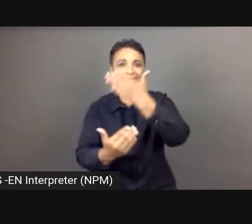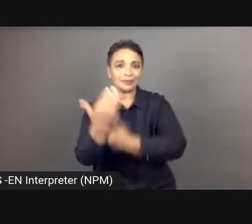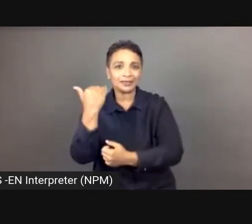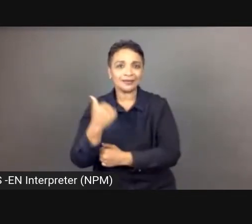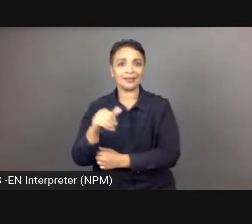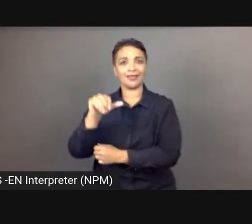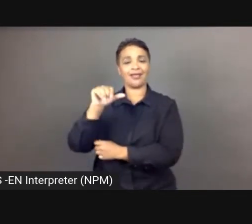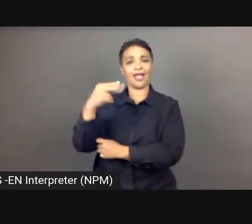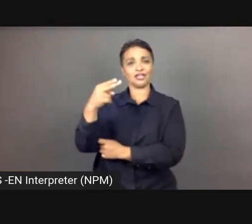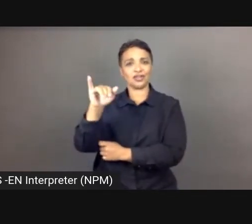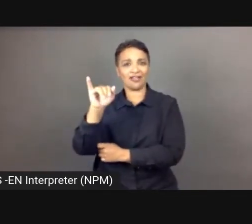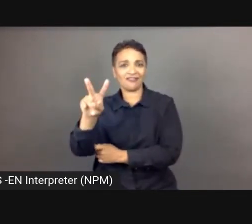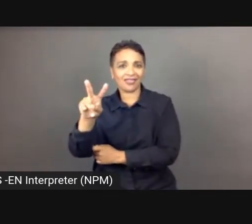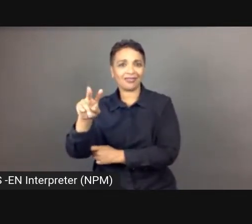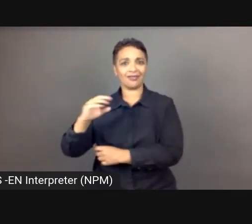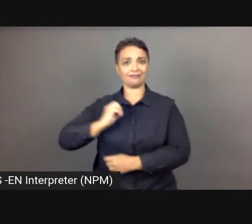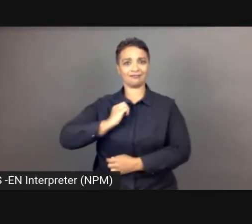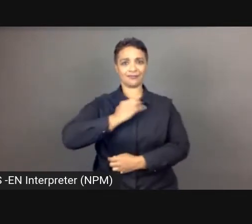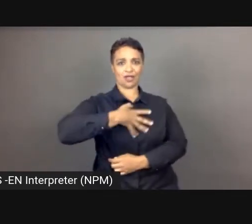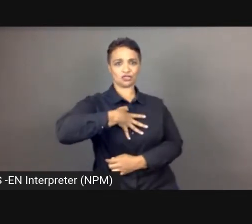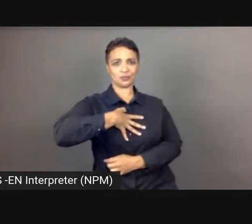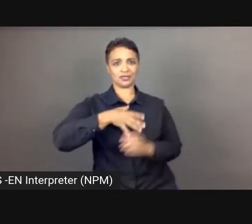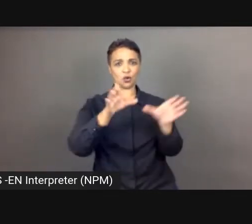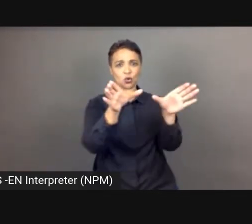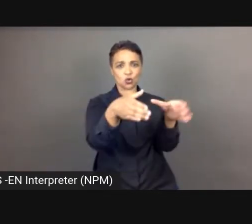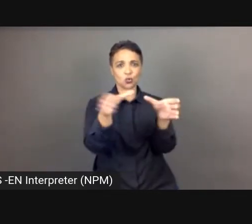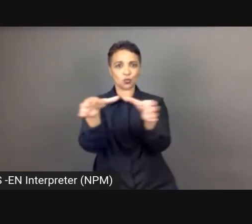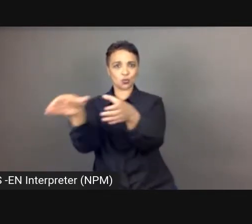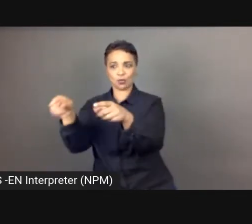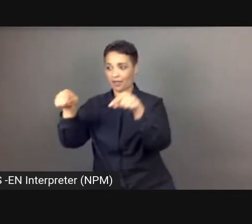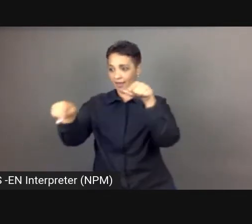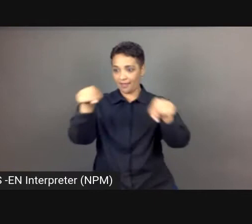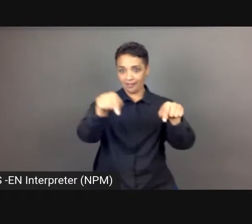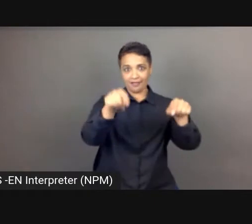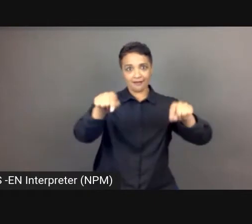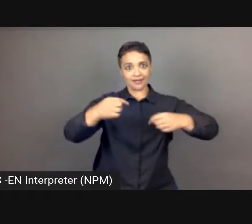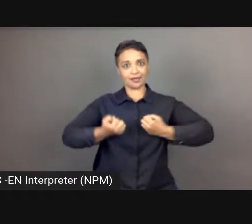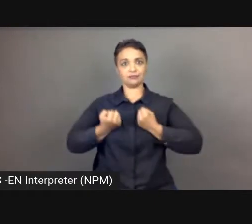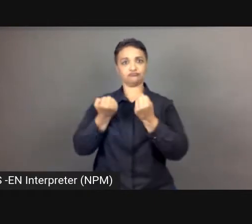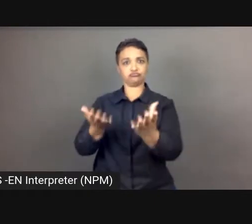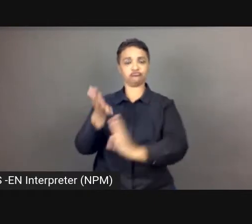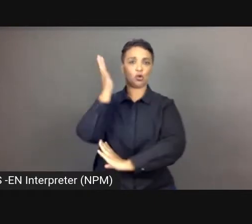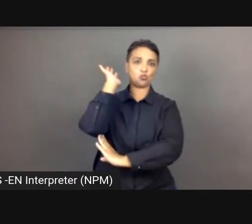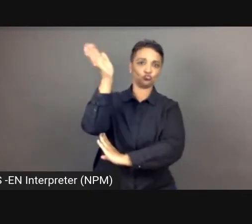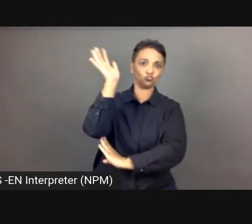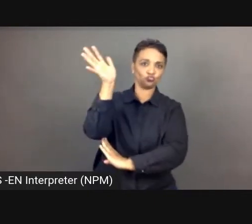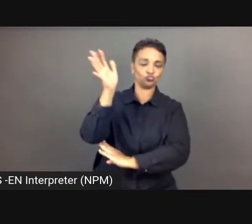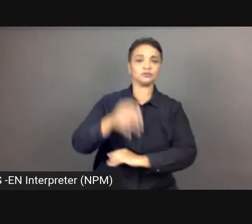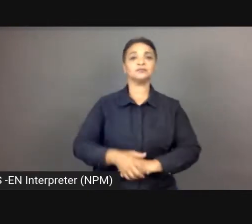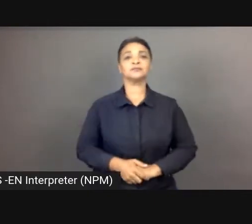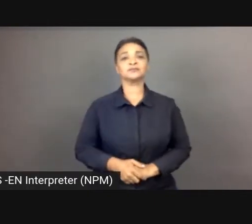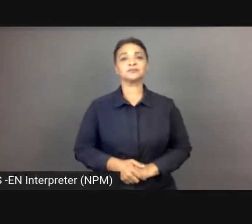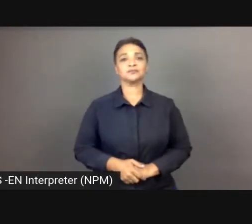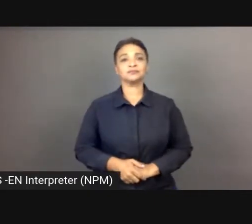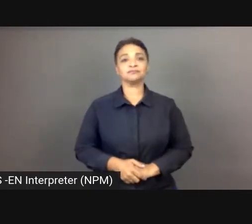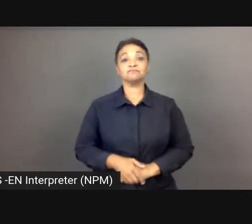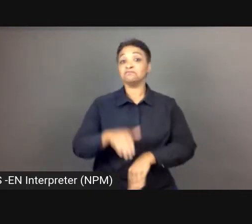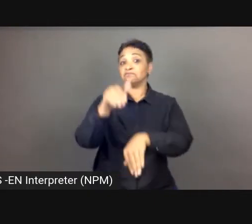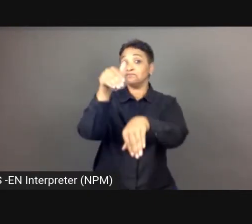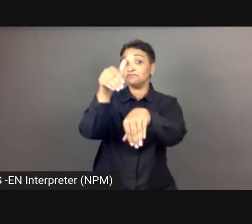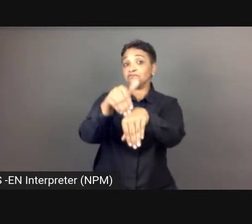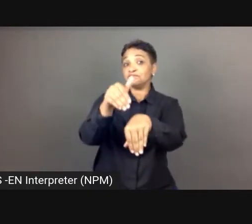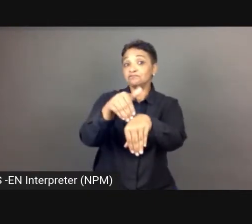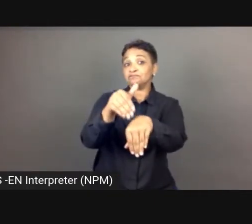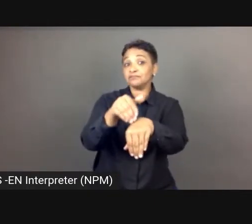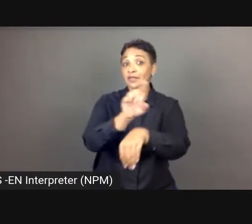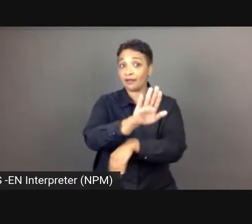LGBTIQ, and communities to share their perspectives on this important topic. And just as a reminder, before we start, please note that